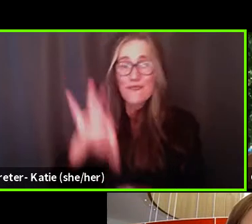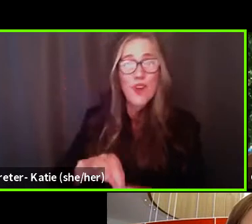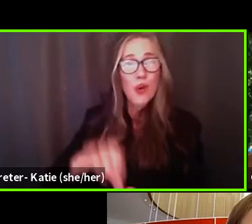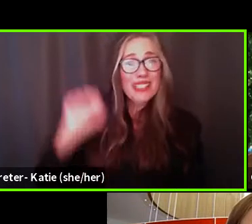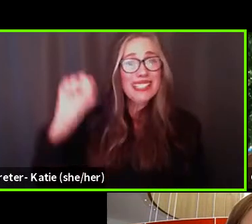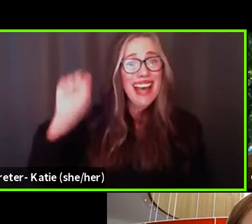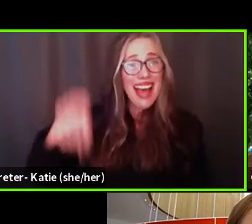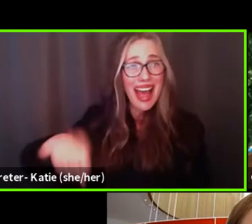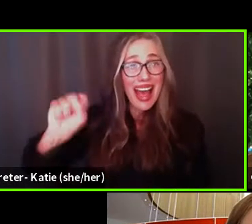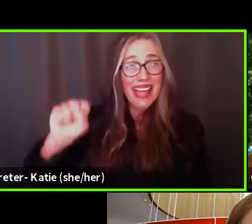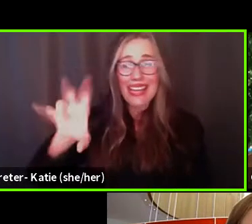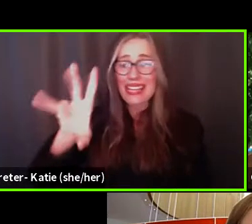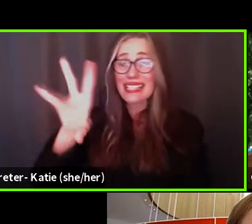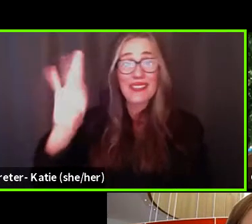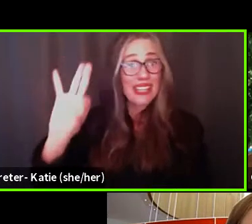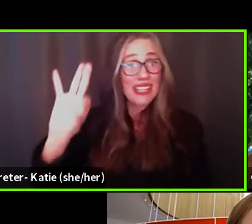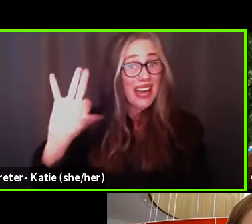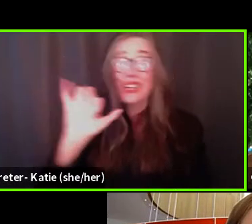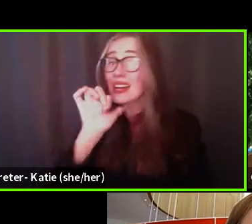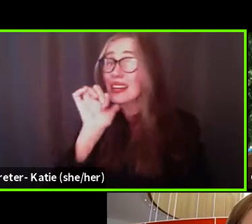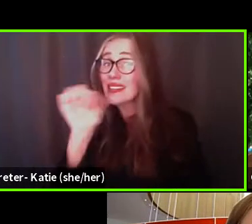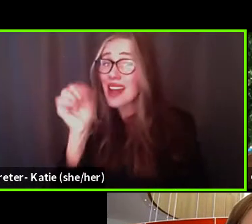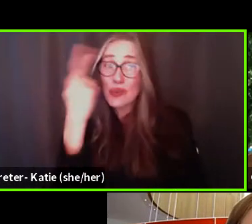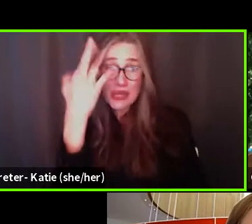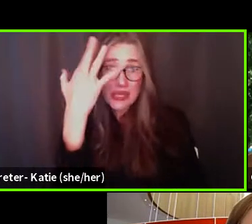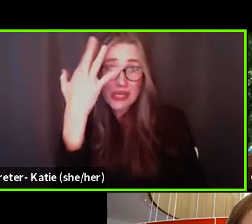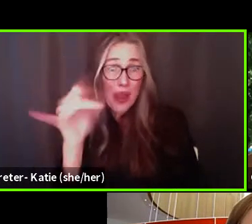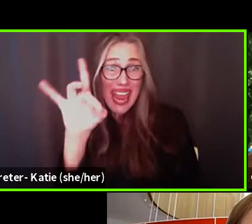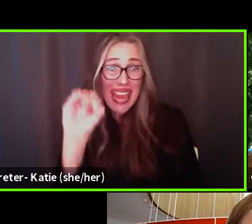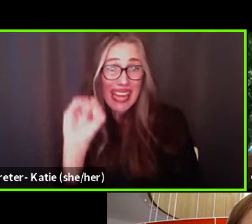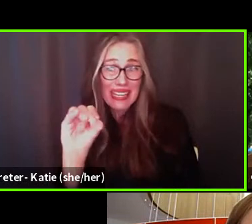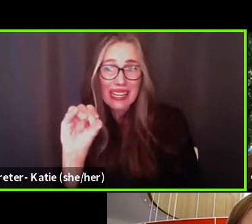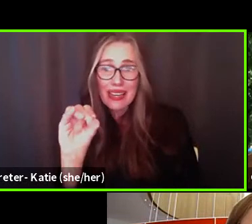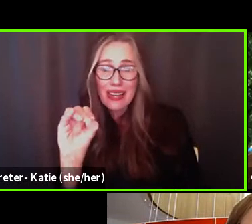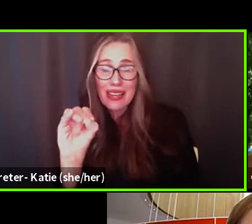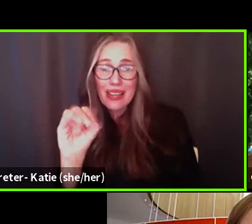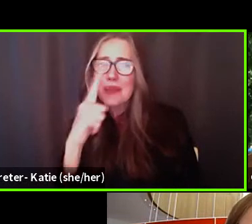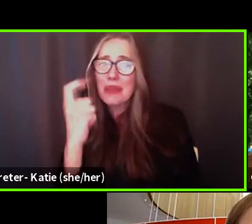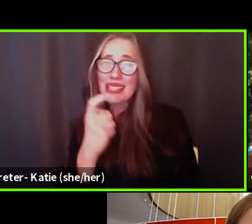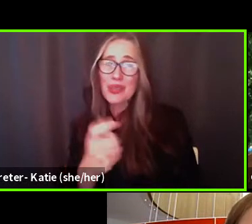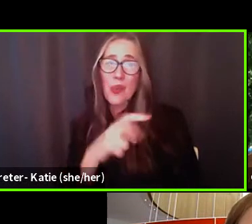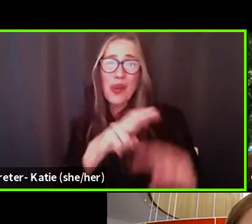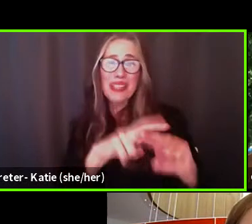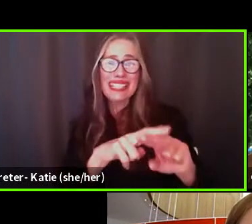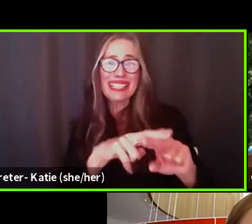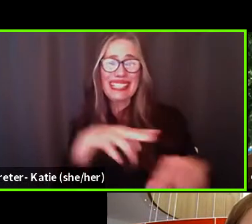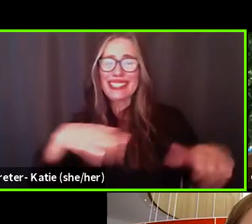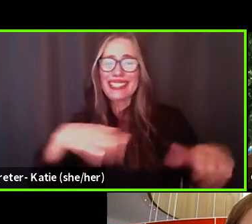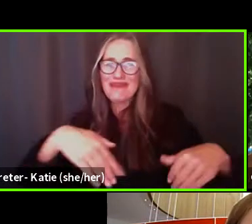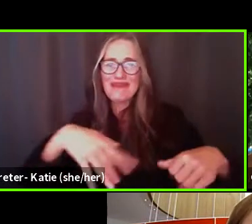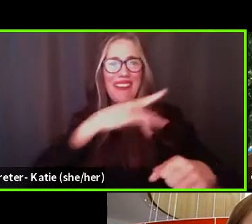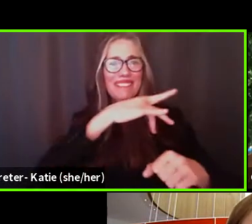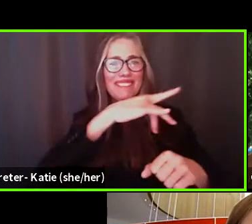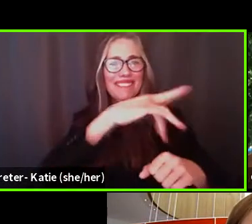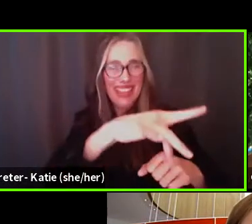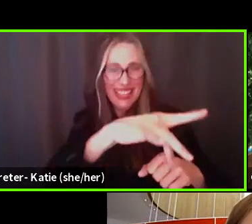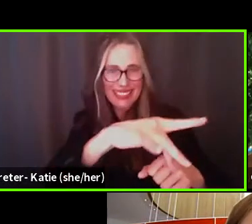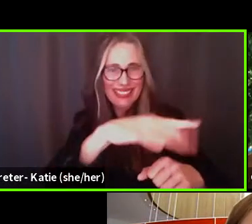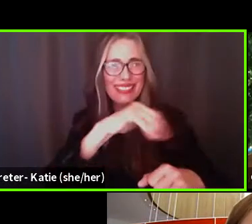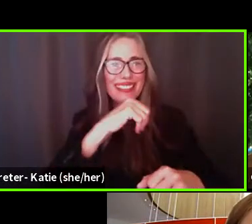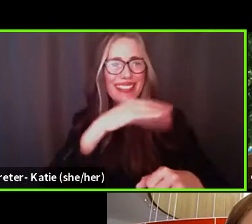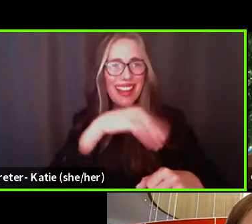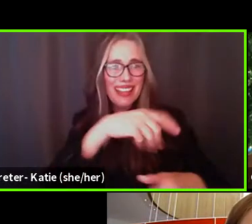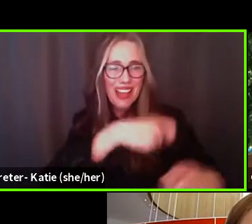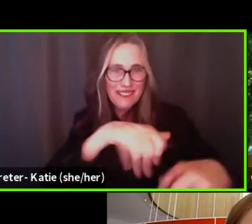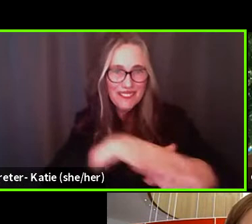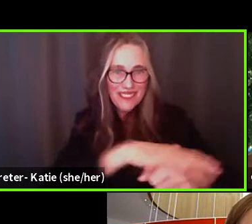the only reason it was not the full 80 was because there is a vacant seat so that is huge a huge uh win for